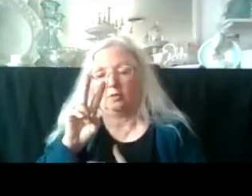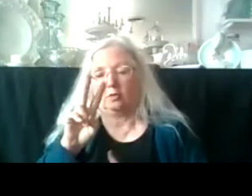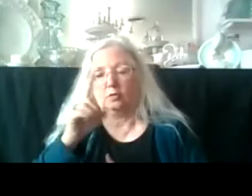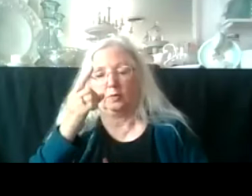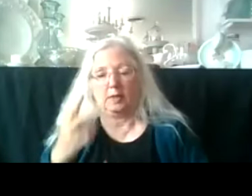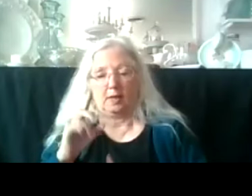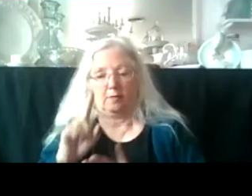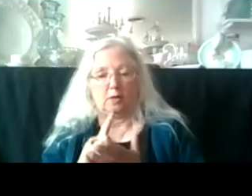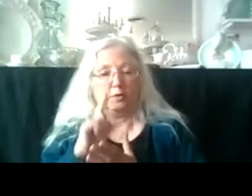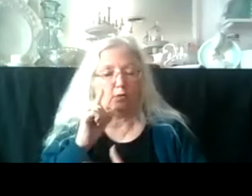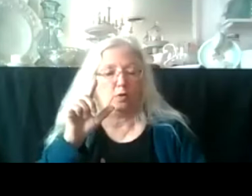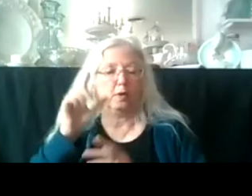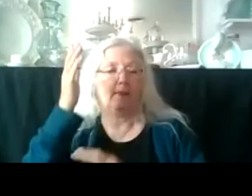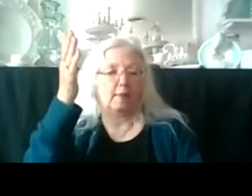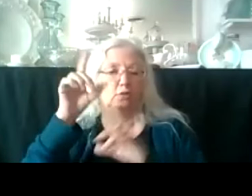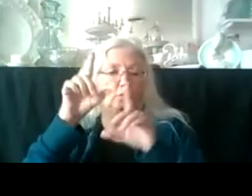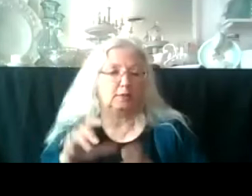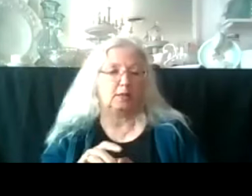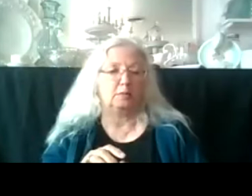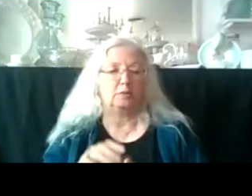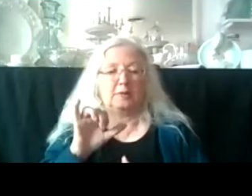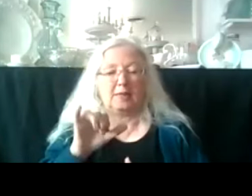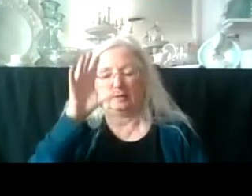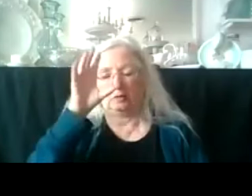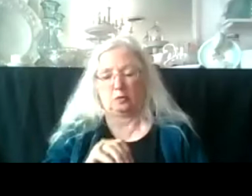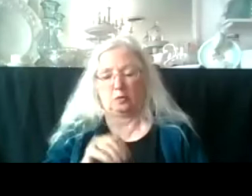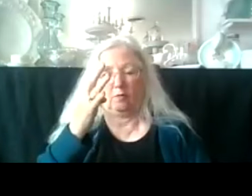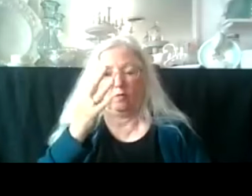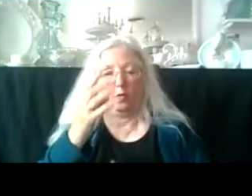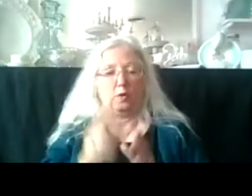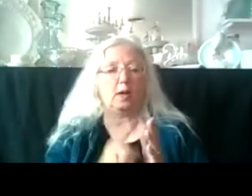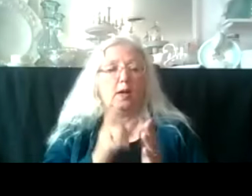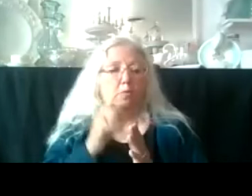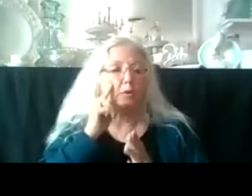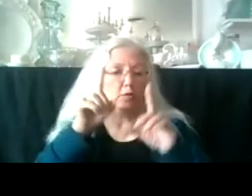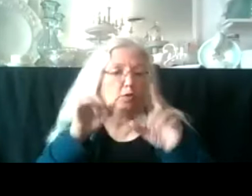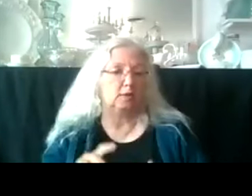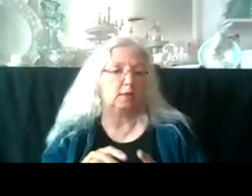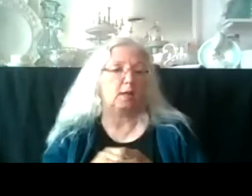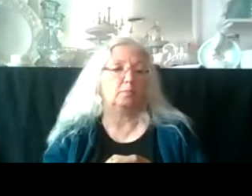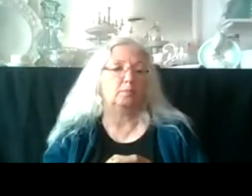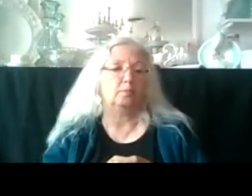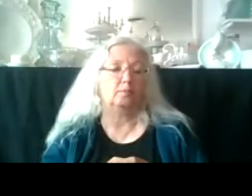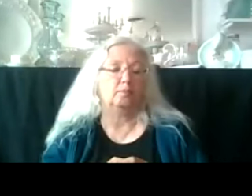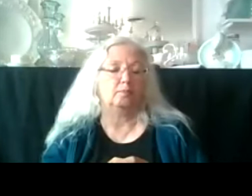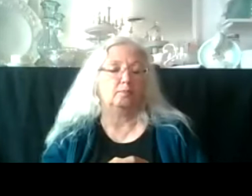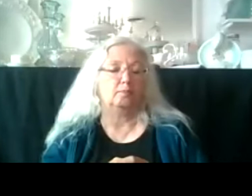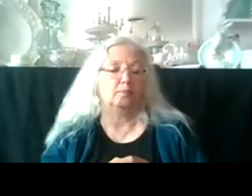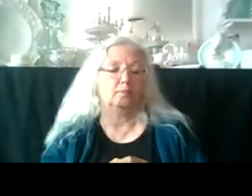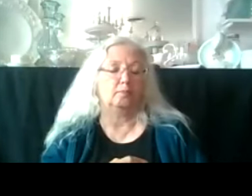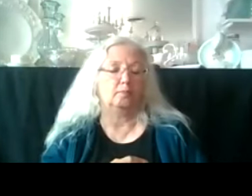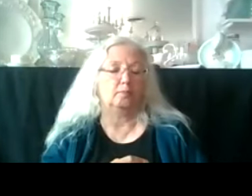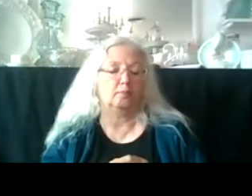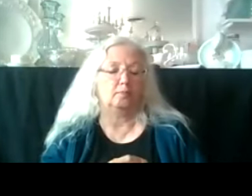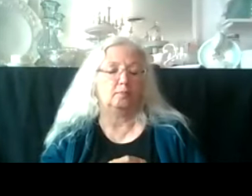for the lecture exam at the most. So if you think about it, that's 4 hours for the exams. And